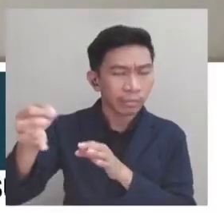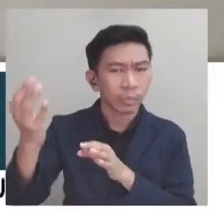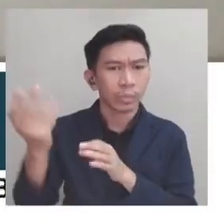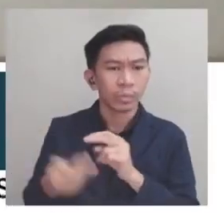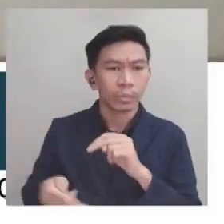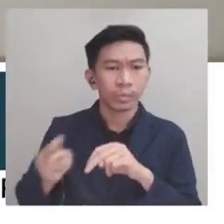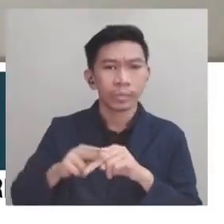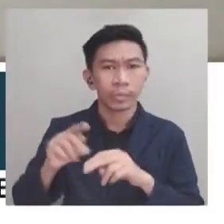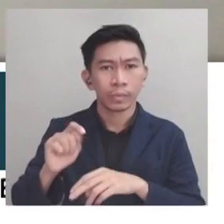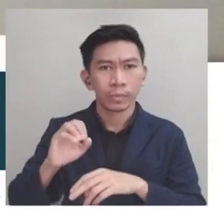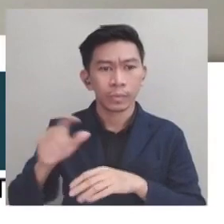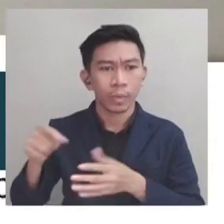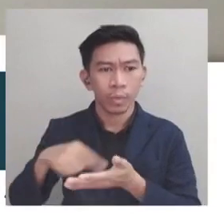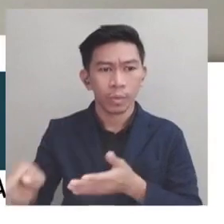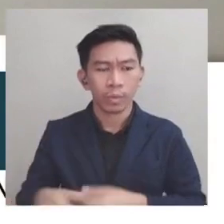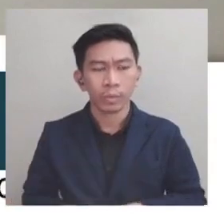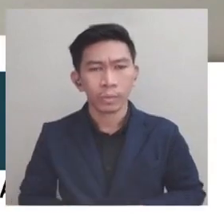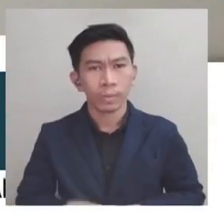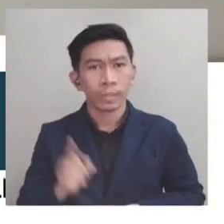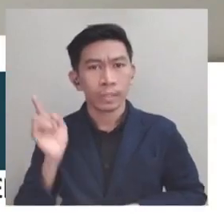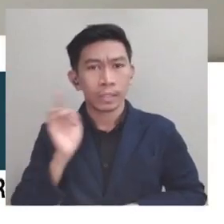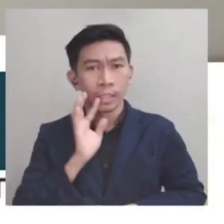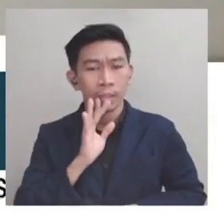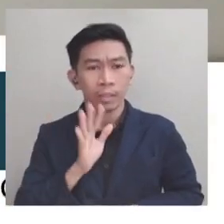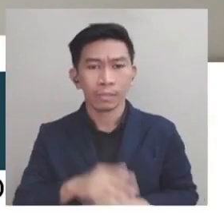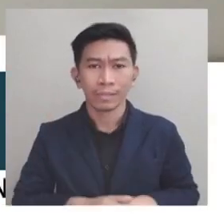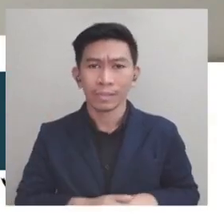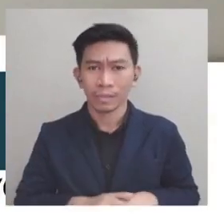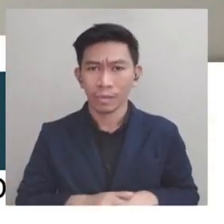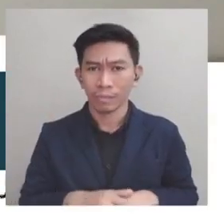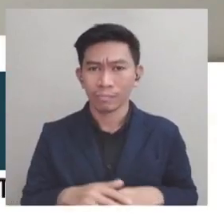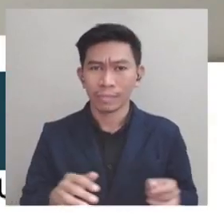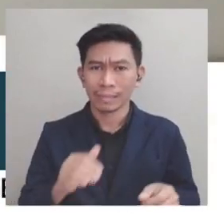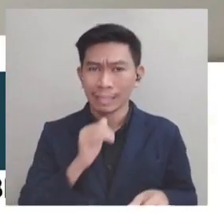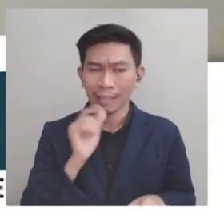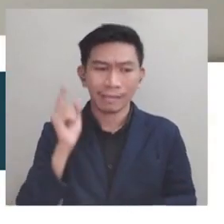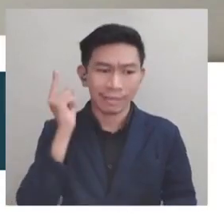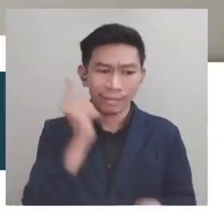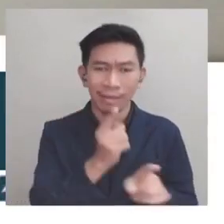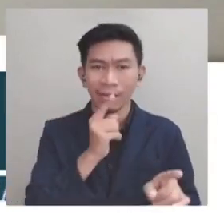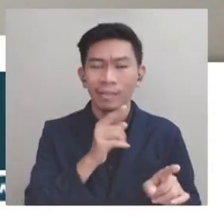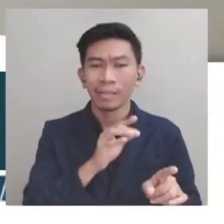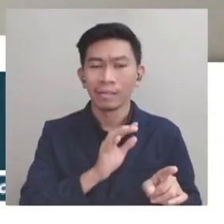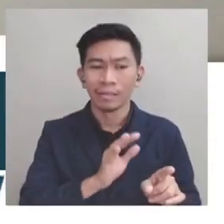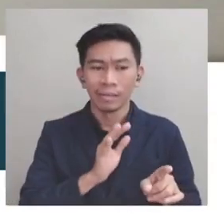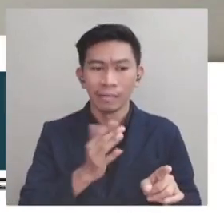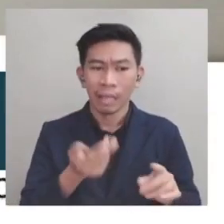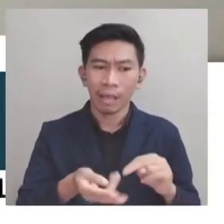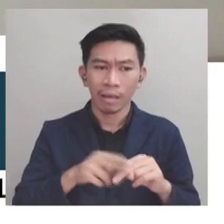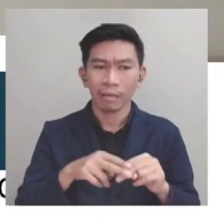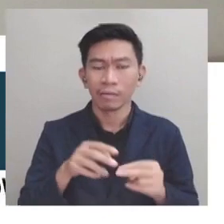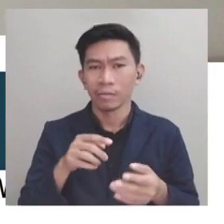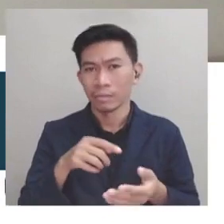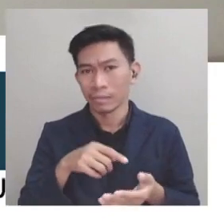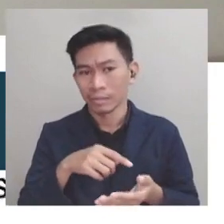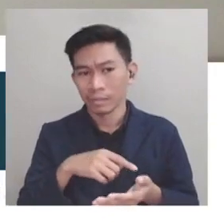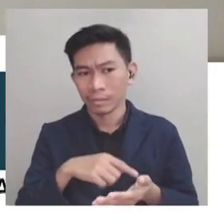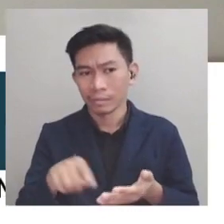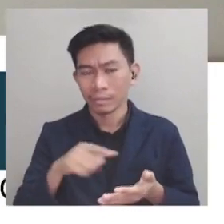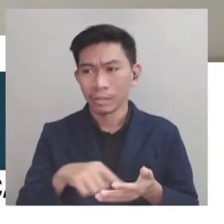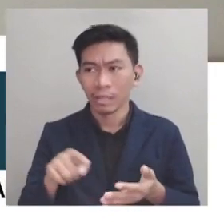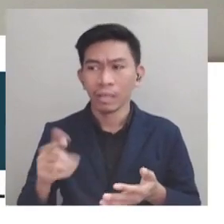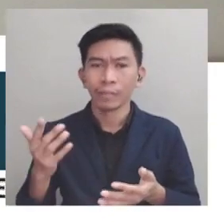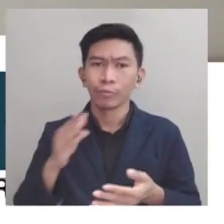Hindi kasi justifiable yung ginawa nilang increase kasi kung kailan sobrang sama ng servisyo nila, saka sila